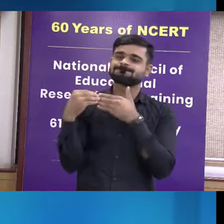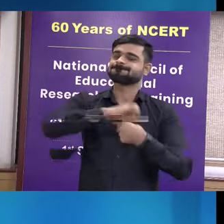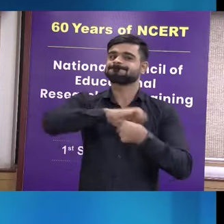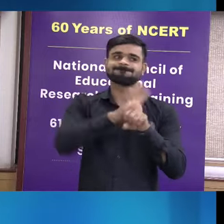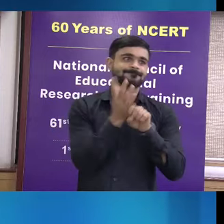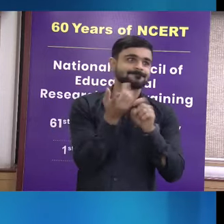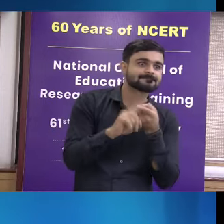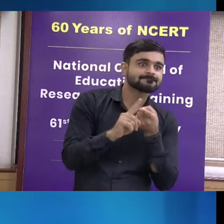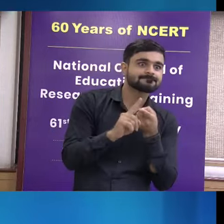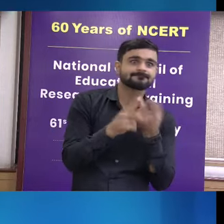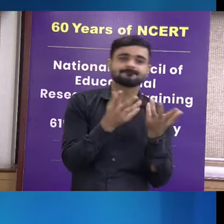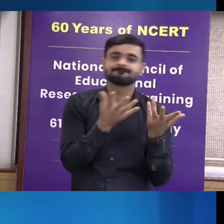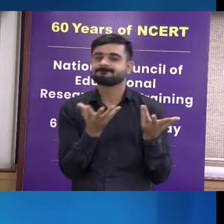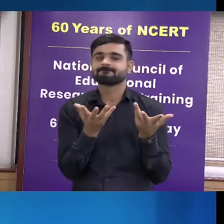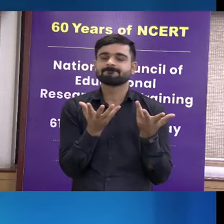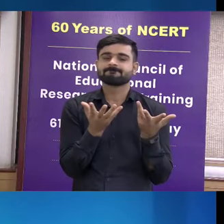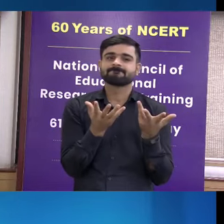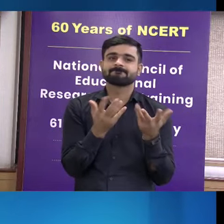the